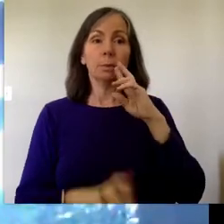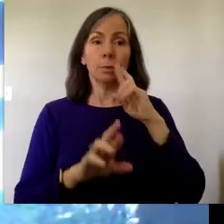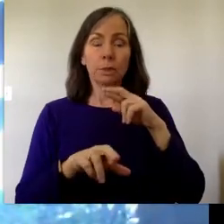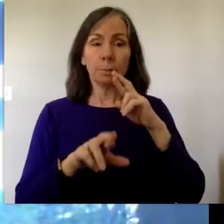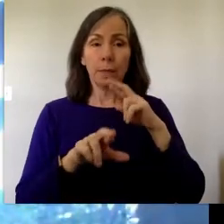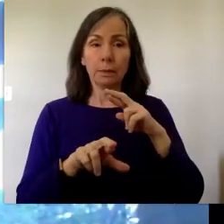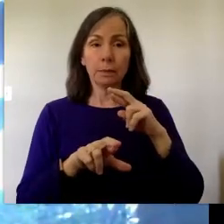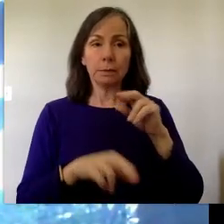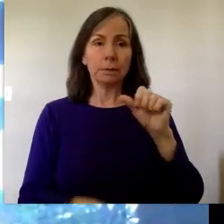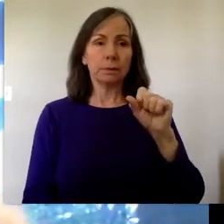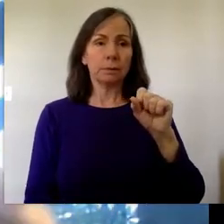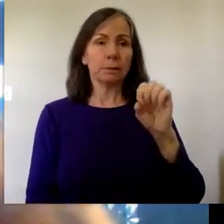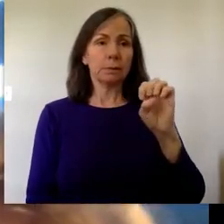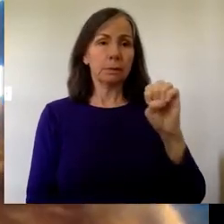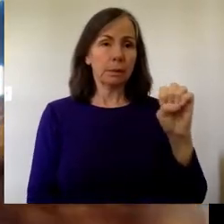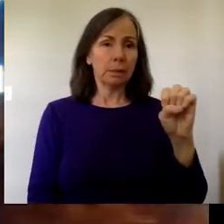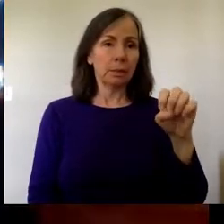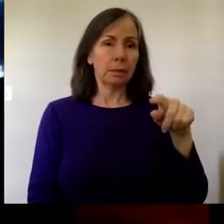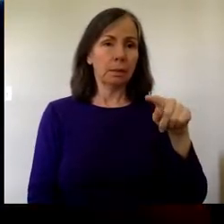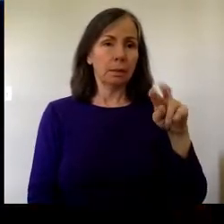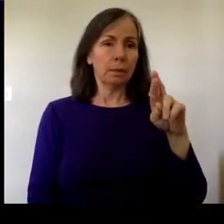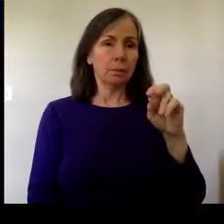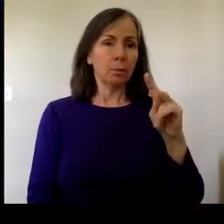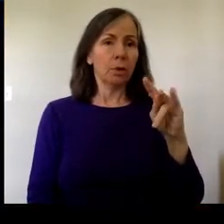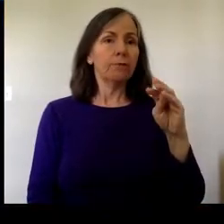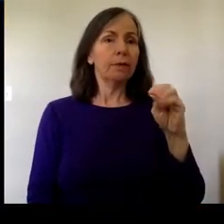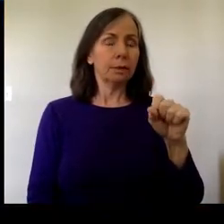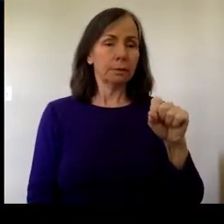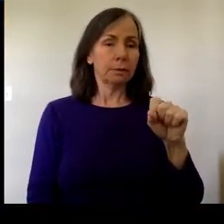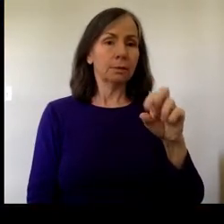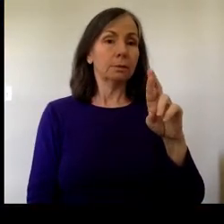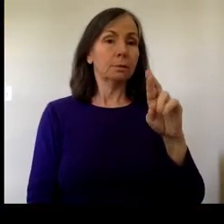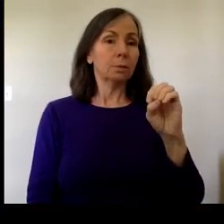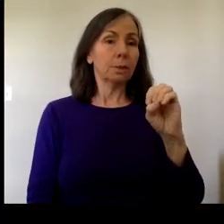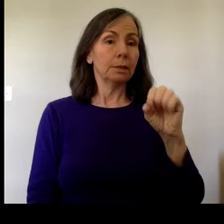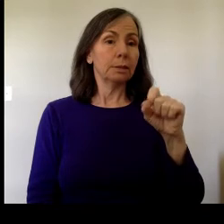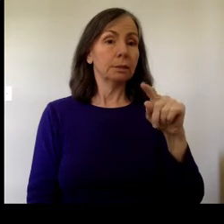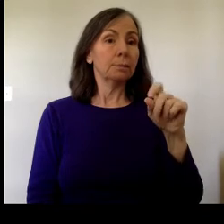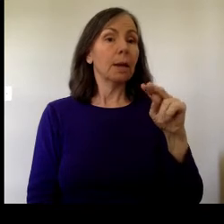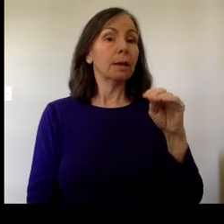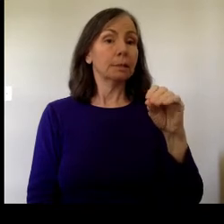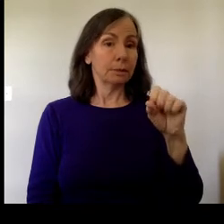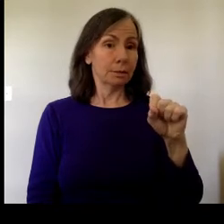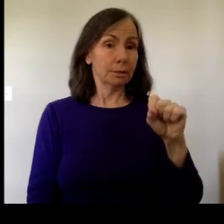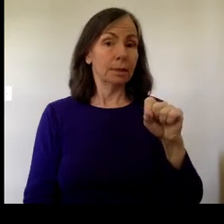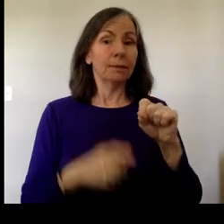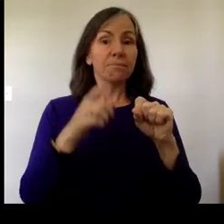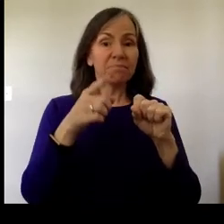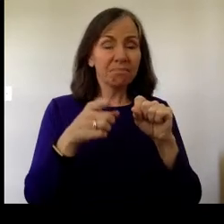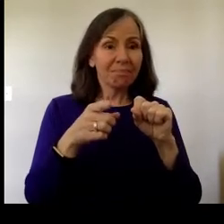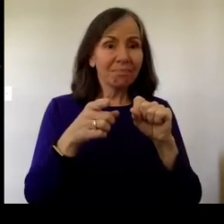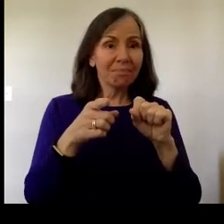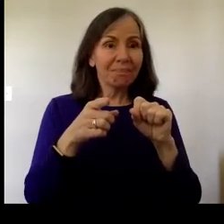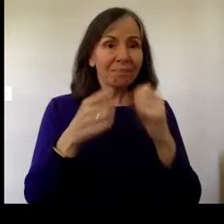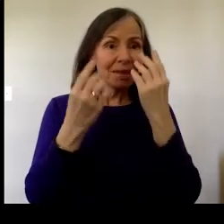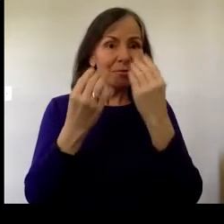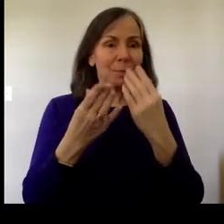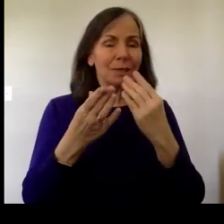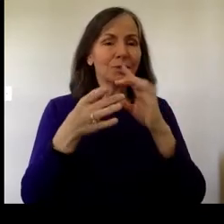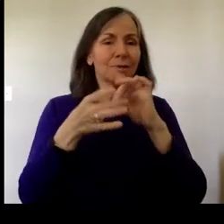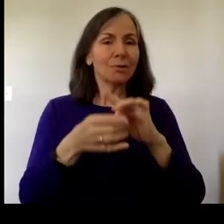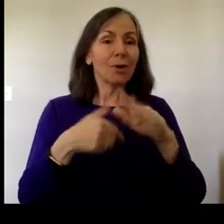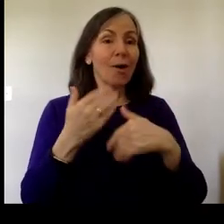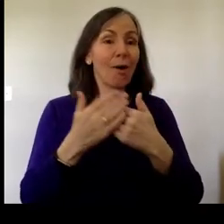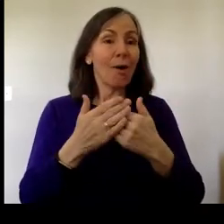see will be data for every biology student that's done it so far. So far, only